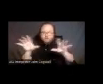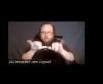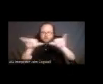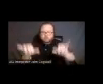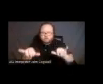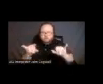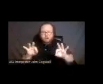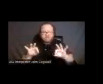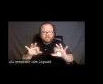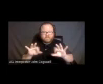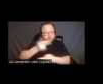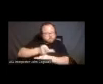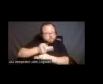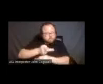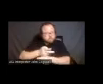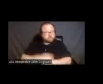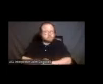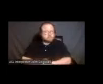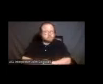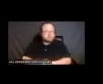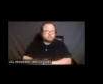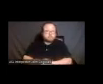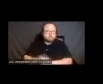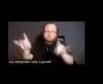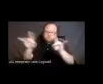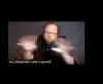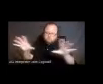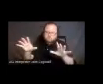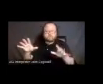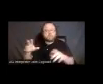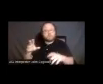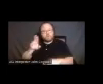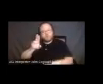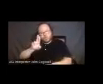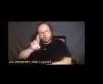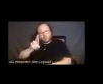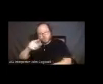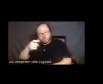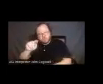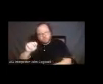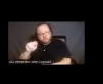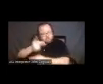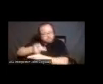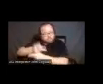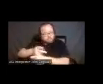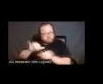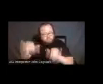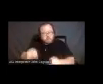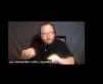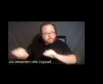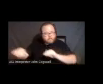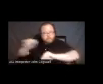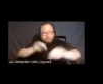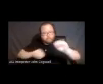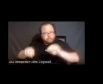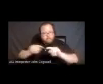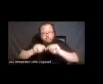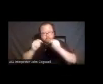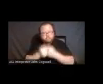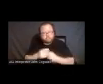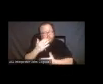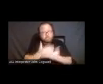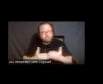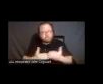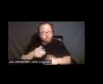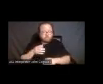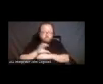our crisis urgent care centers, and our crisis mobile teams, and also partially funds our